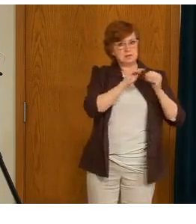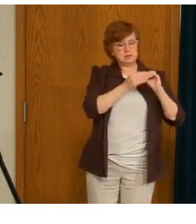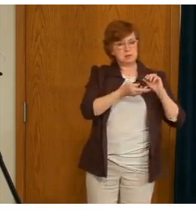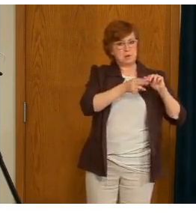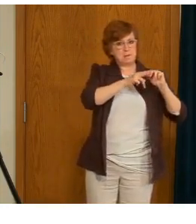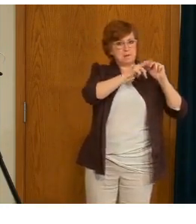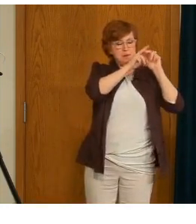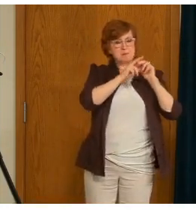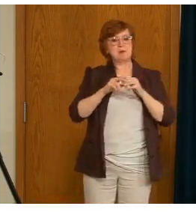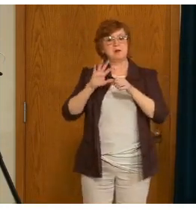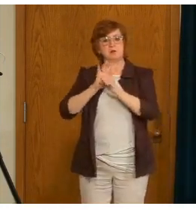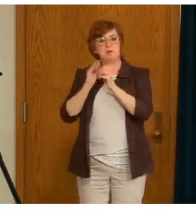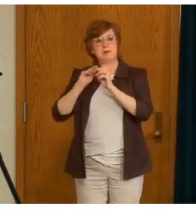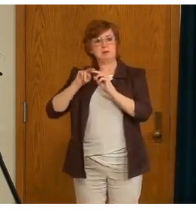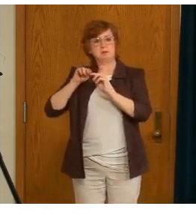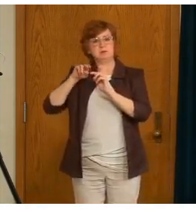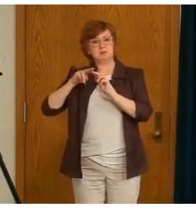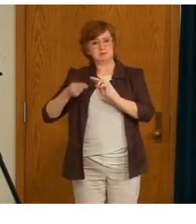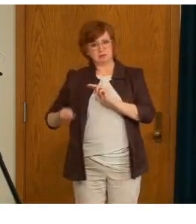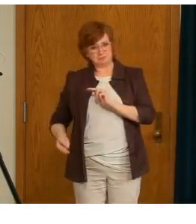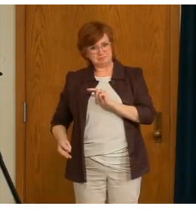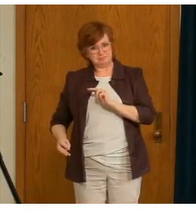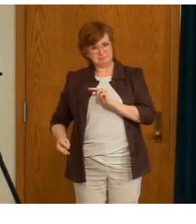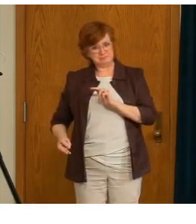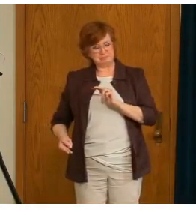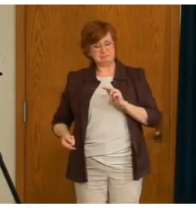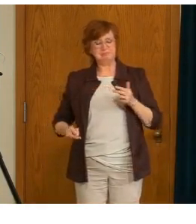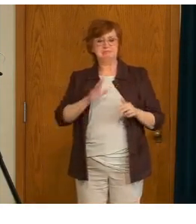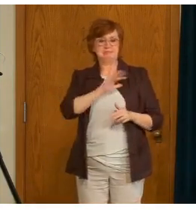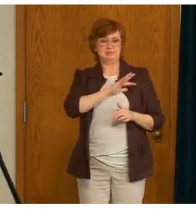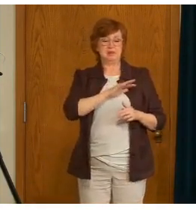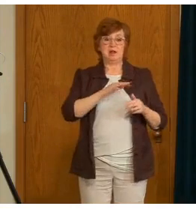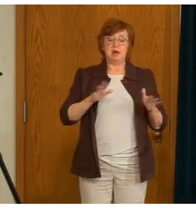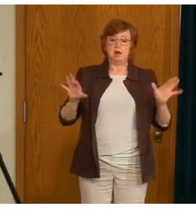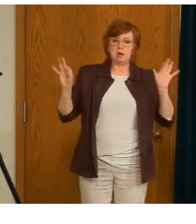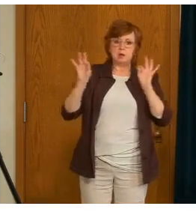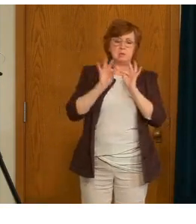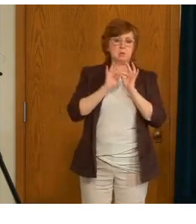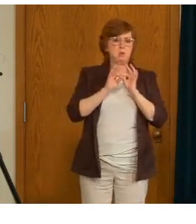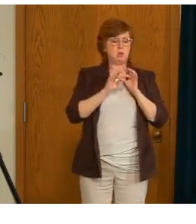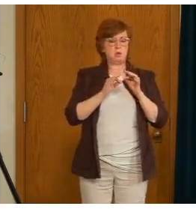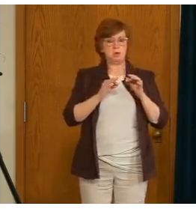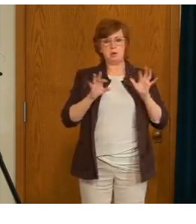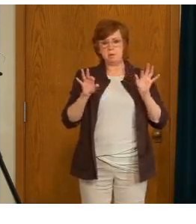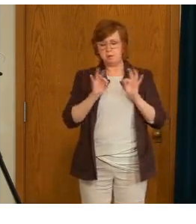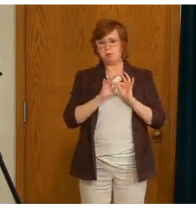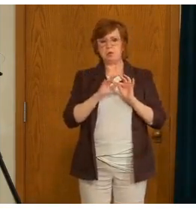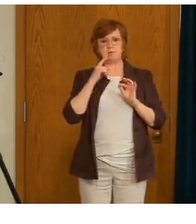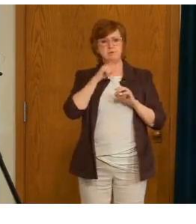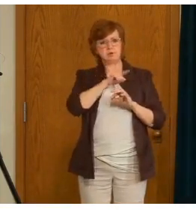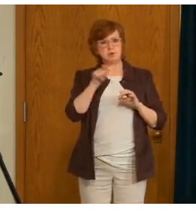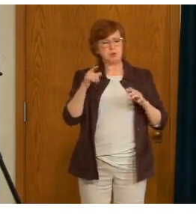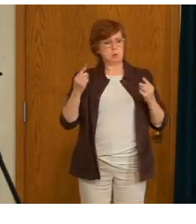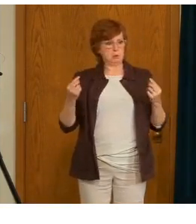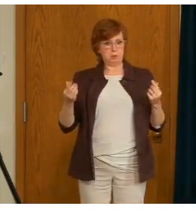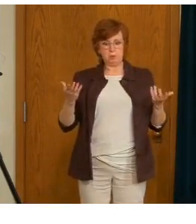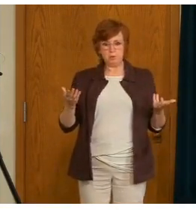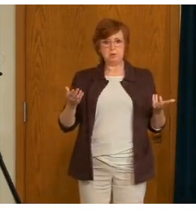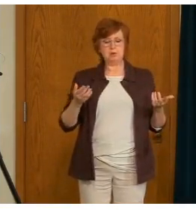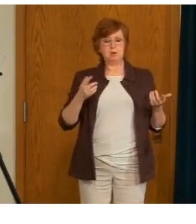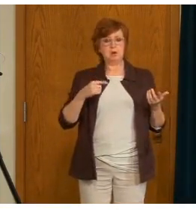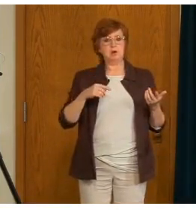go down. So the most important thing you can do when it's your turn is go and get your first shot. And if